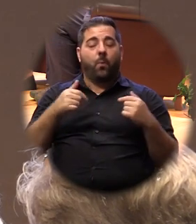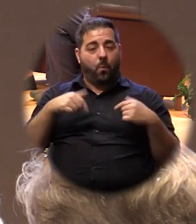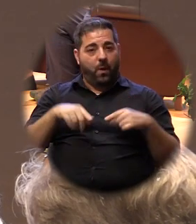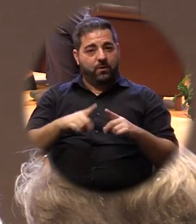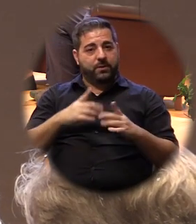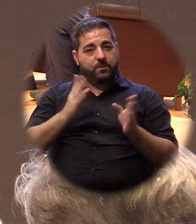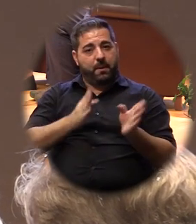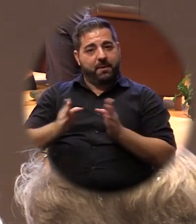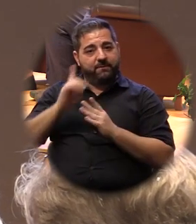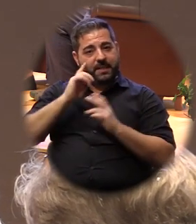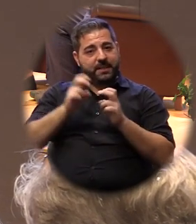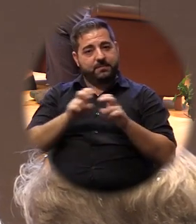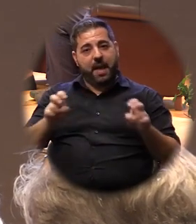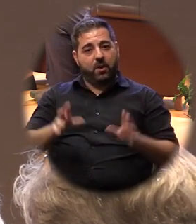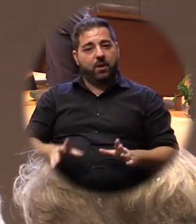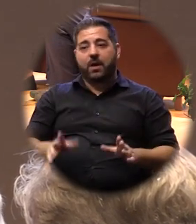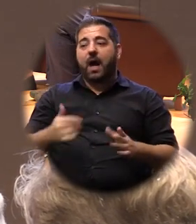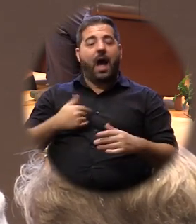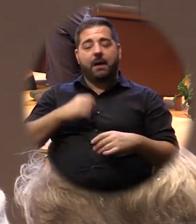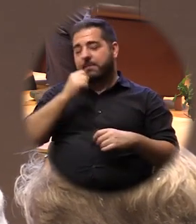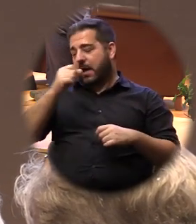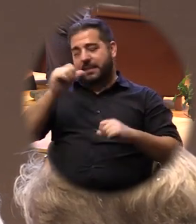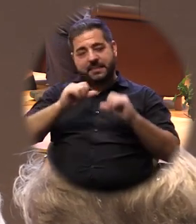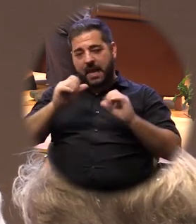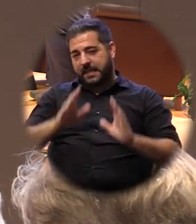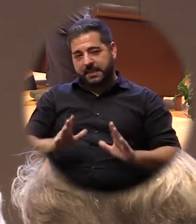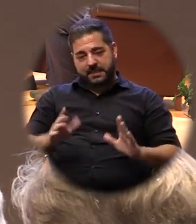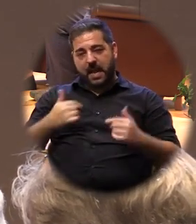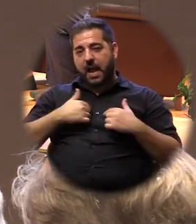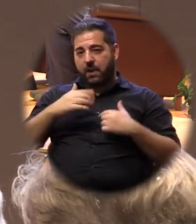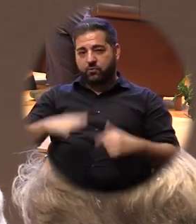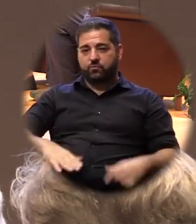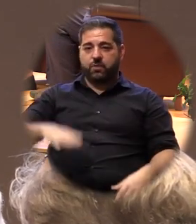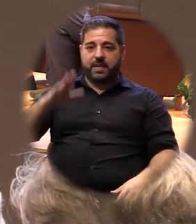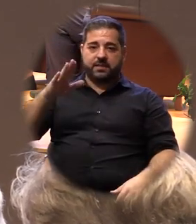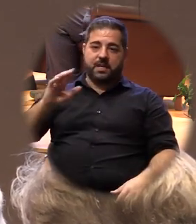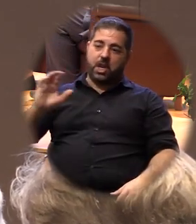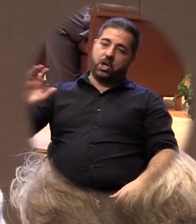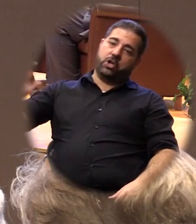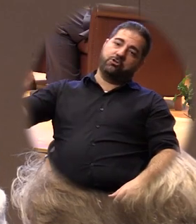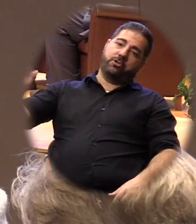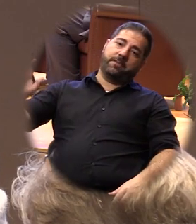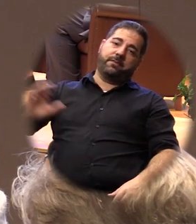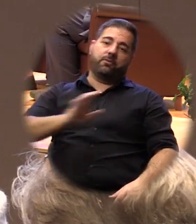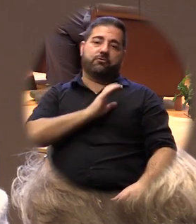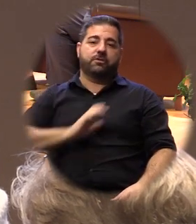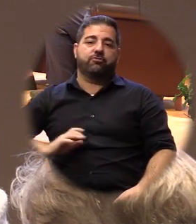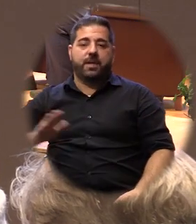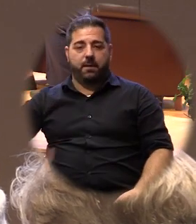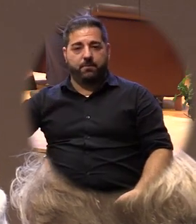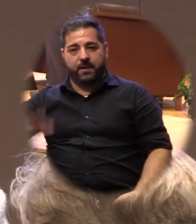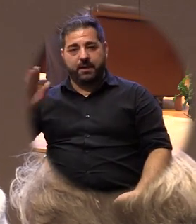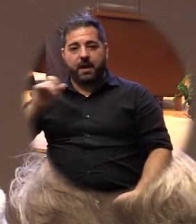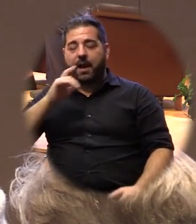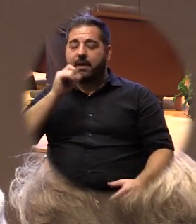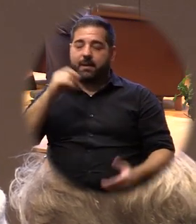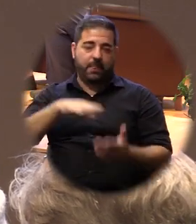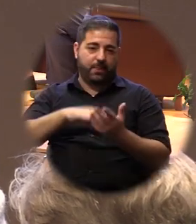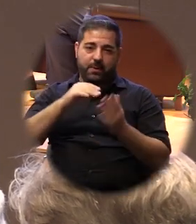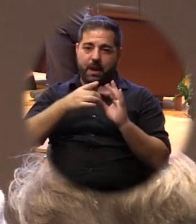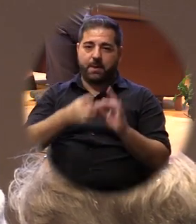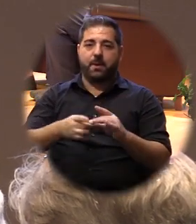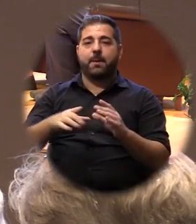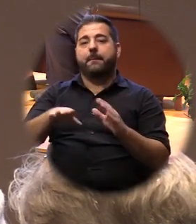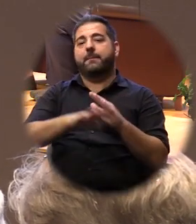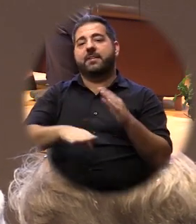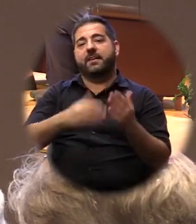I'm not a scientist, spoiler alert. I was raised in a conservative Christian upbringing. I didn't learn about the basic